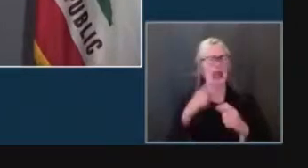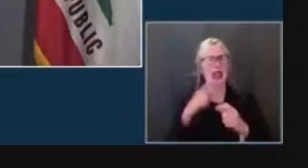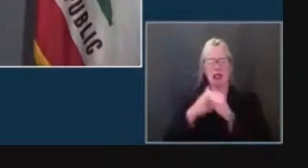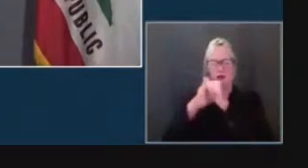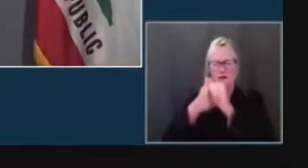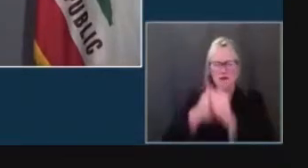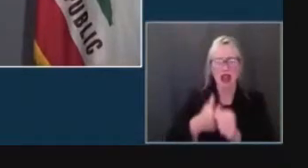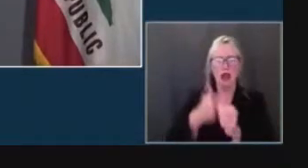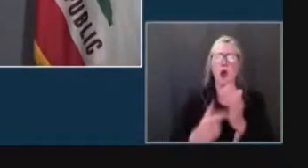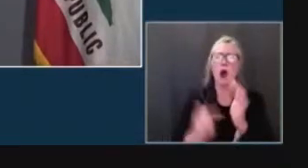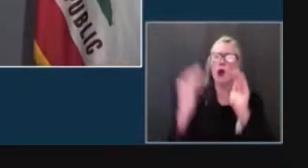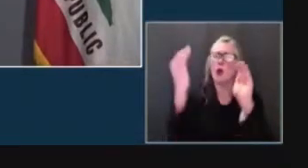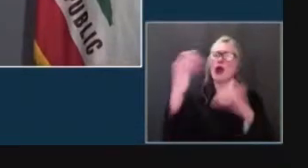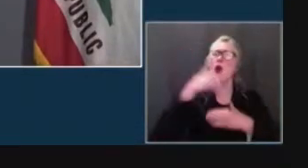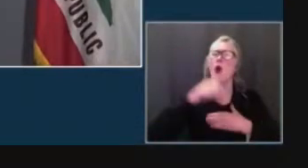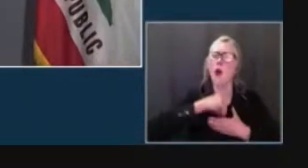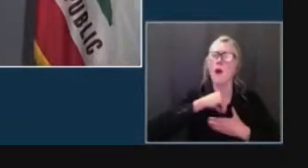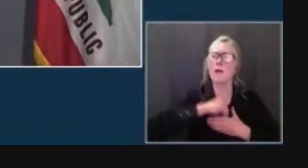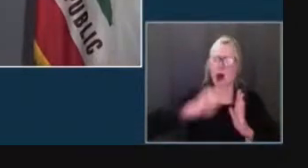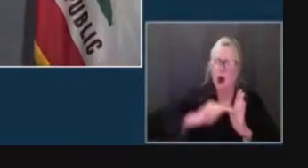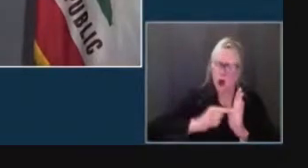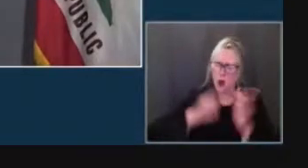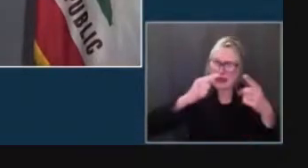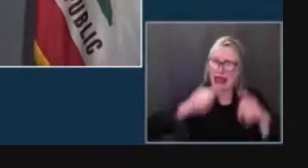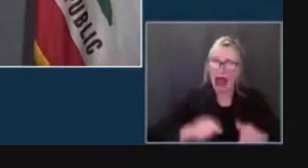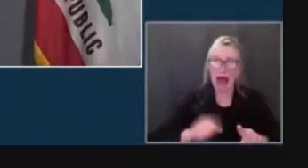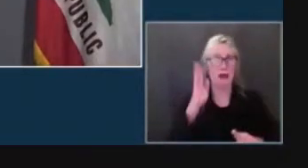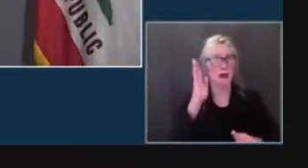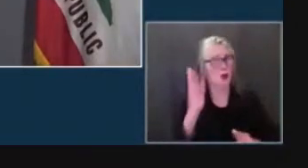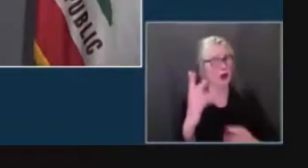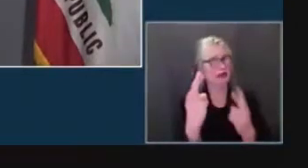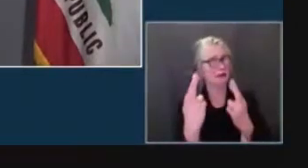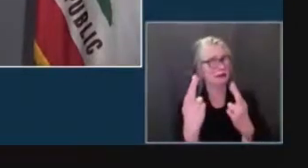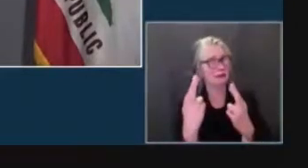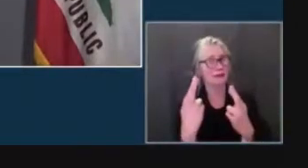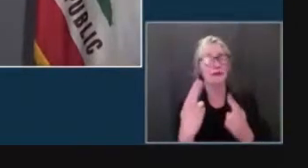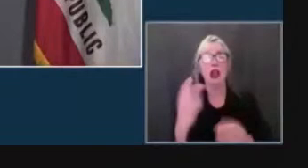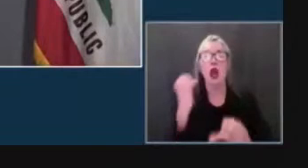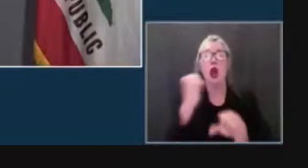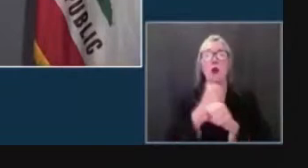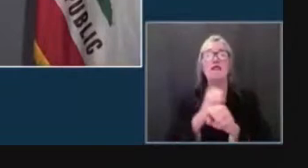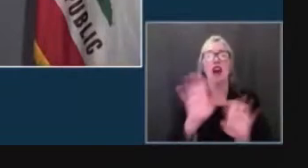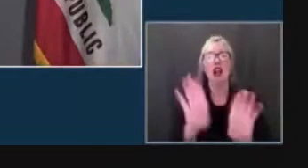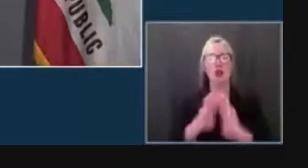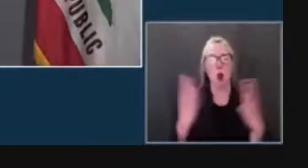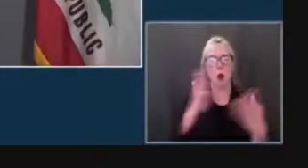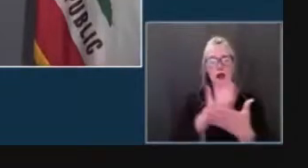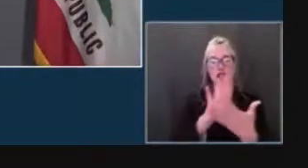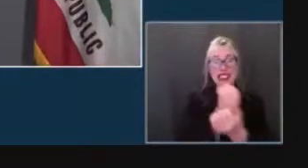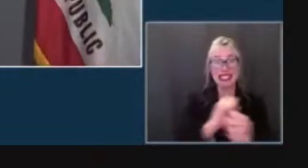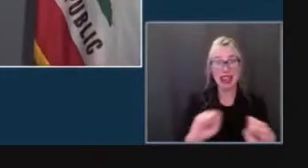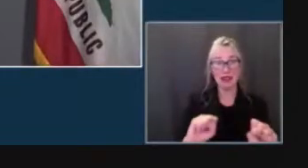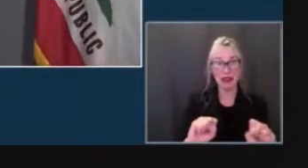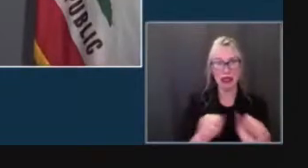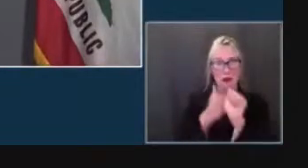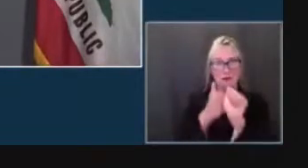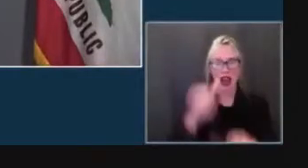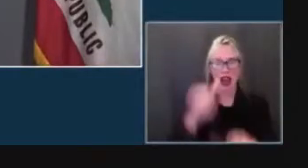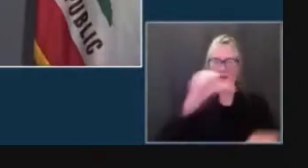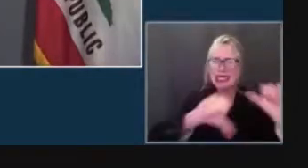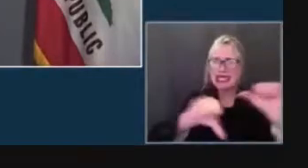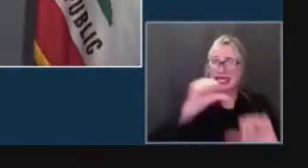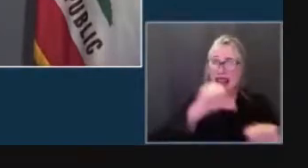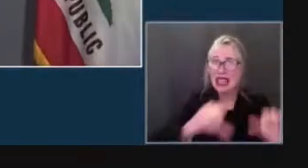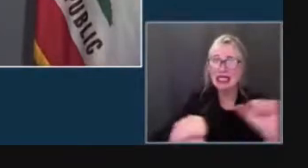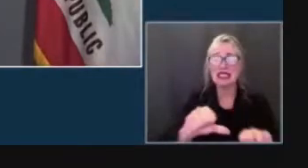only hope is a once-in-a-lifetime experience. We fought to reopen our schools safely by following science and advocating for